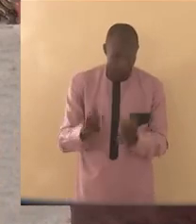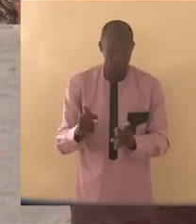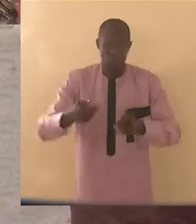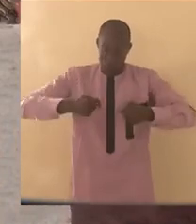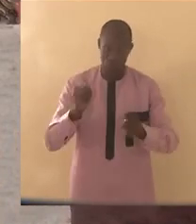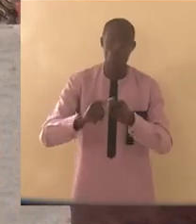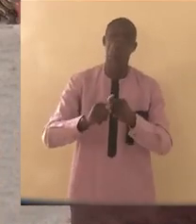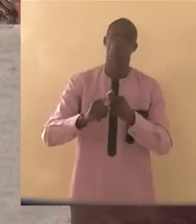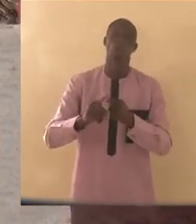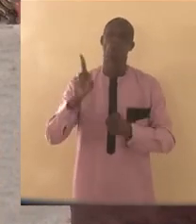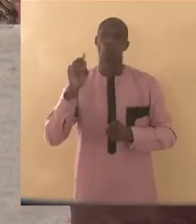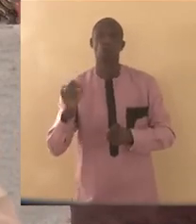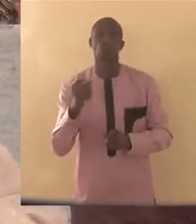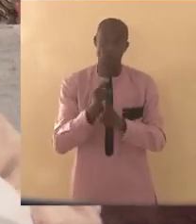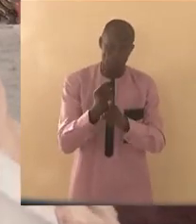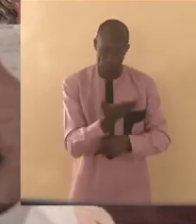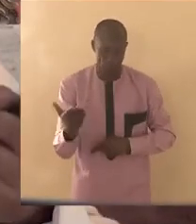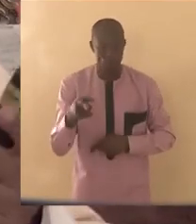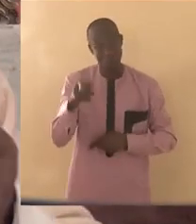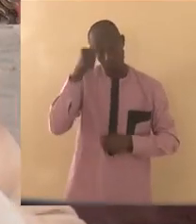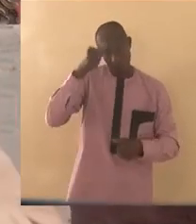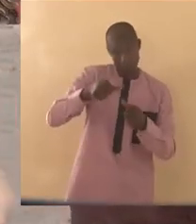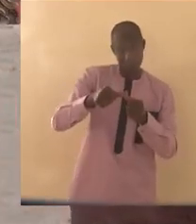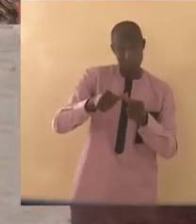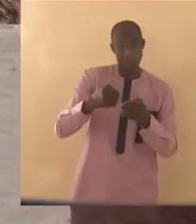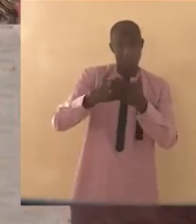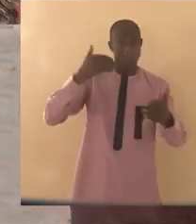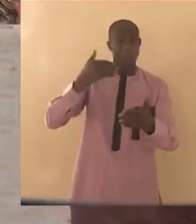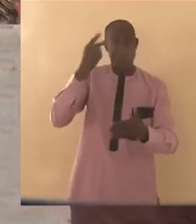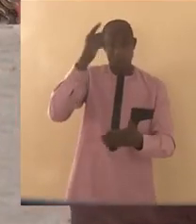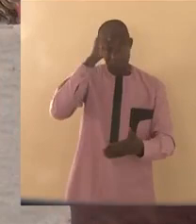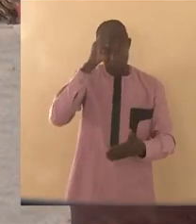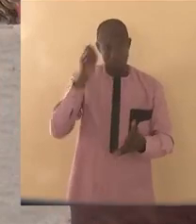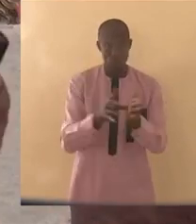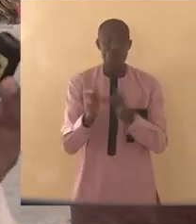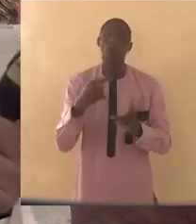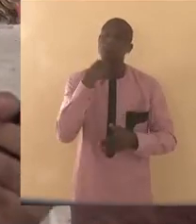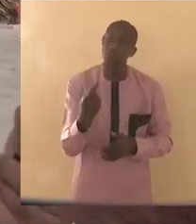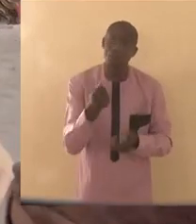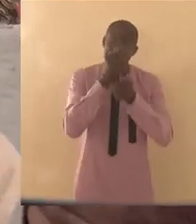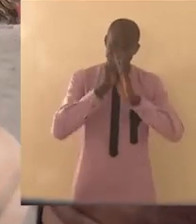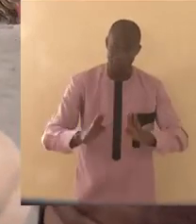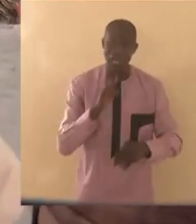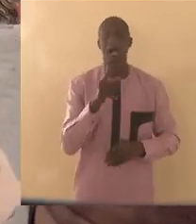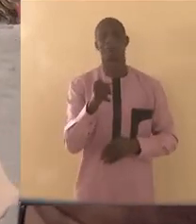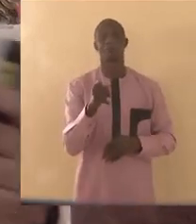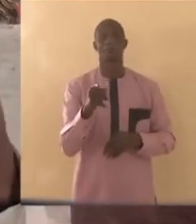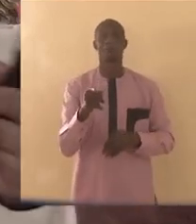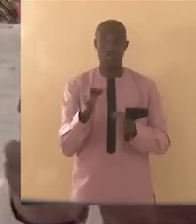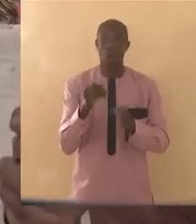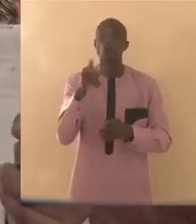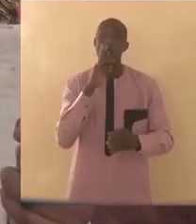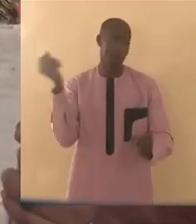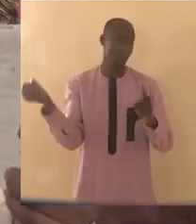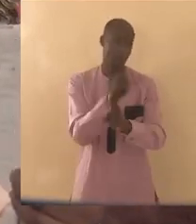you are trying to do the right thing, you remember that apart before St. Peter, Jesus Christ has said, blessed are you if you